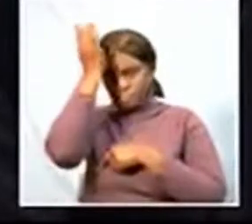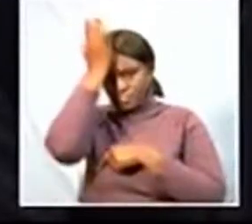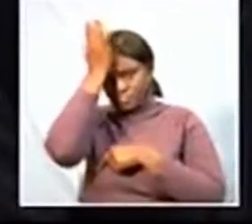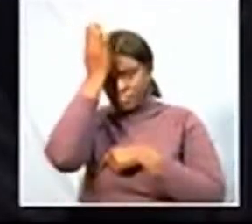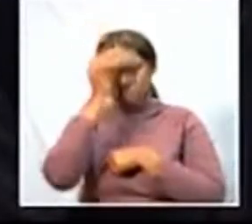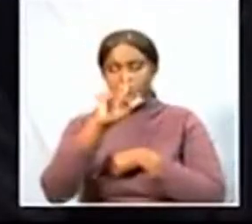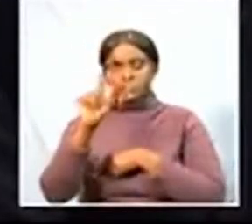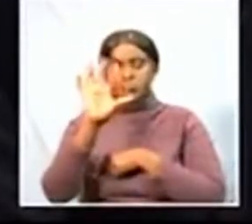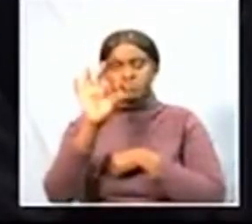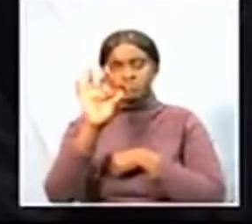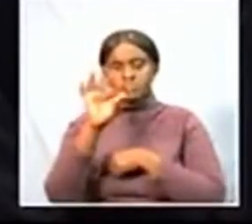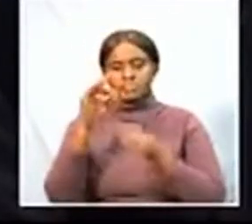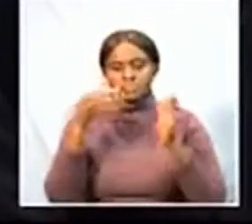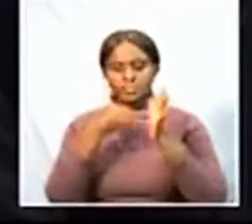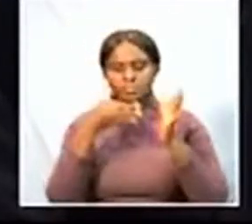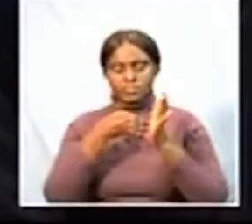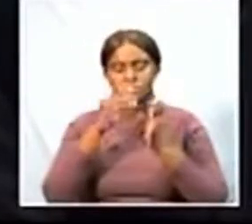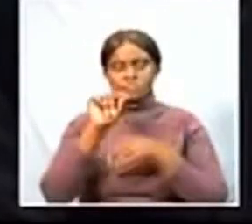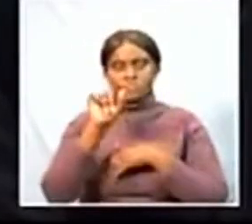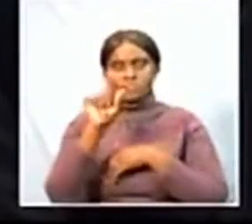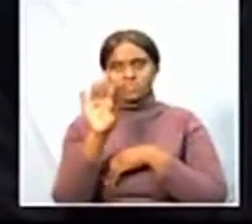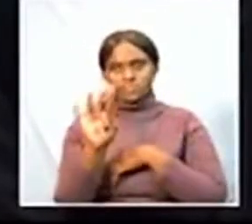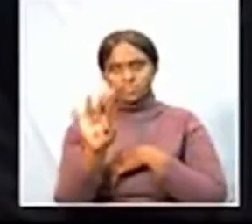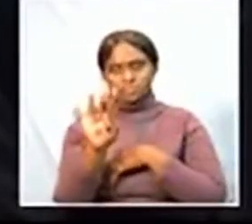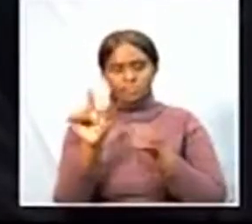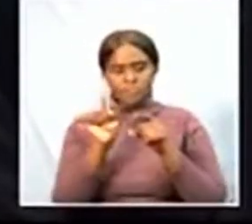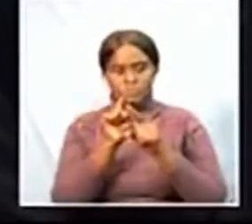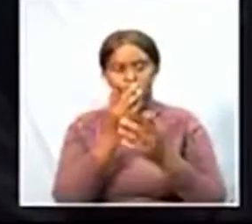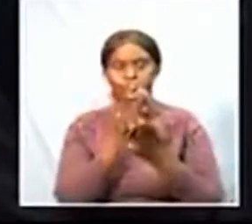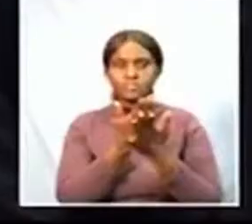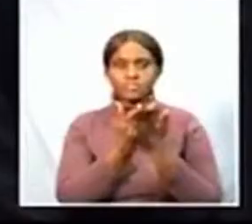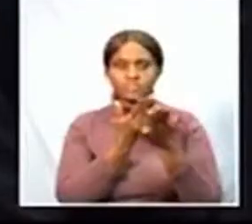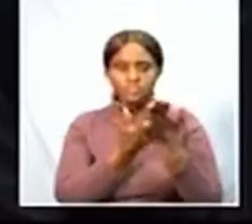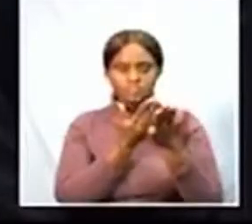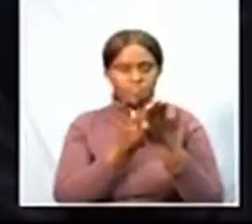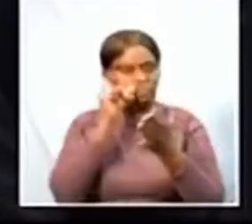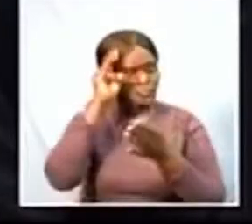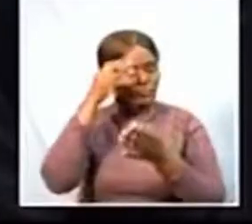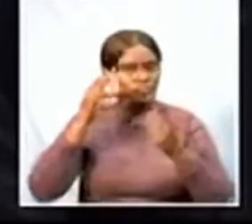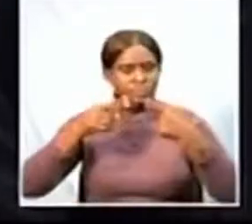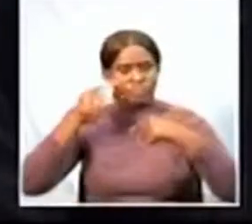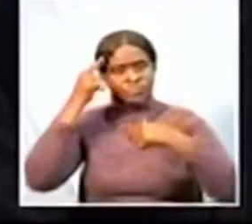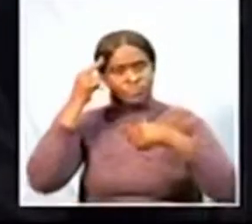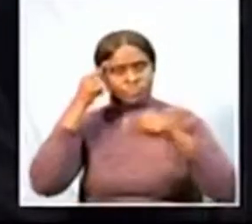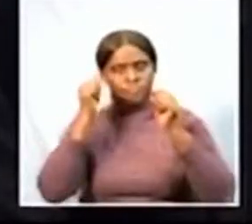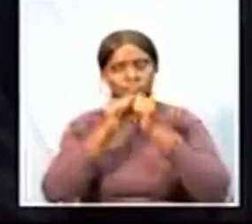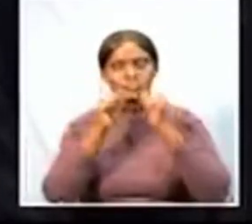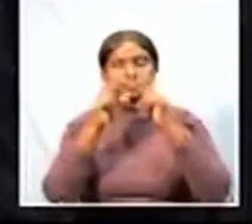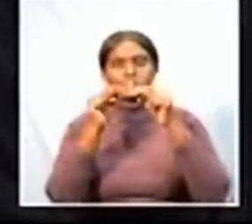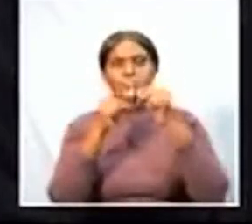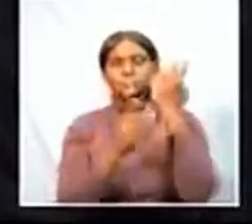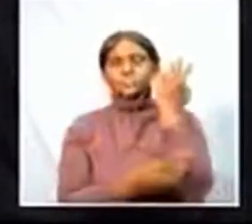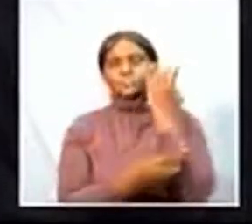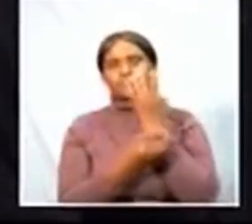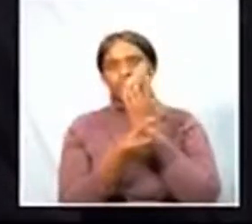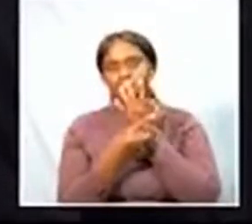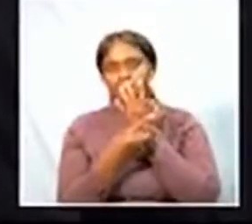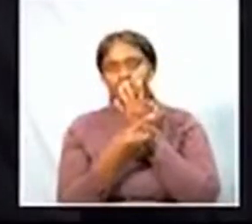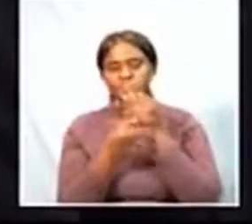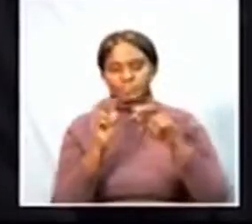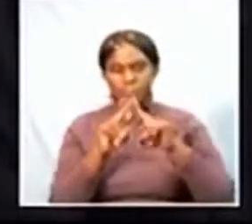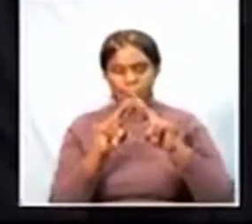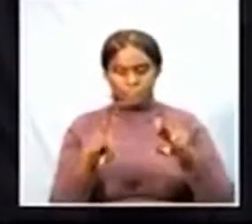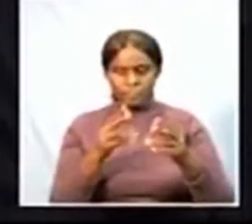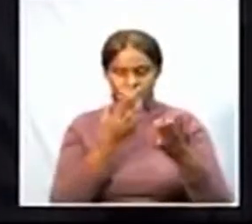29th February 2024 as recommended by the Minister of Local Government and Rural Development.